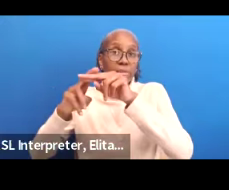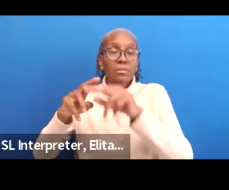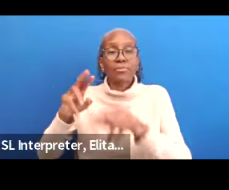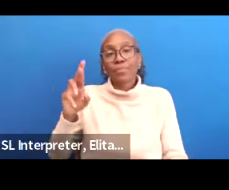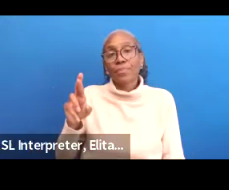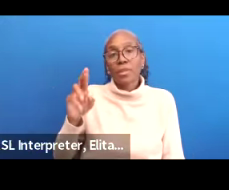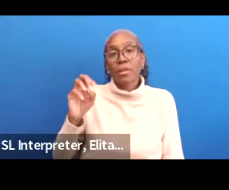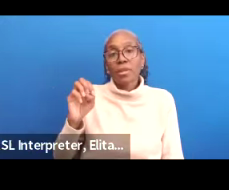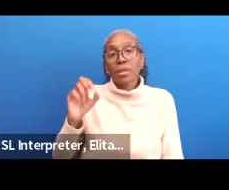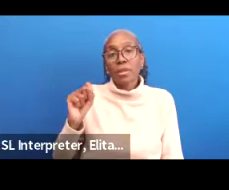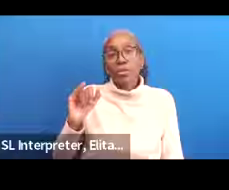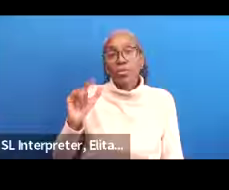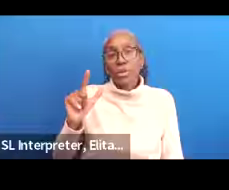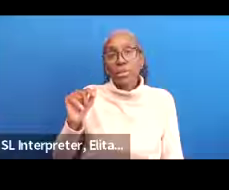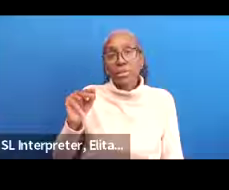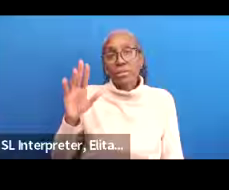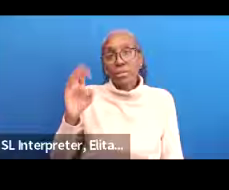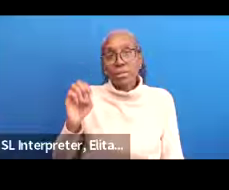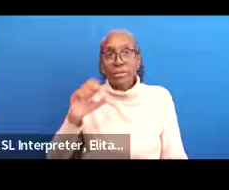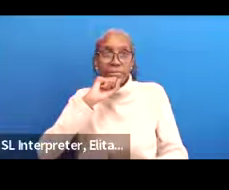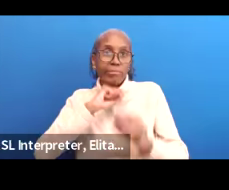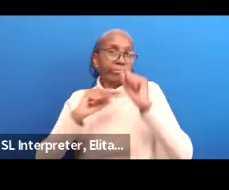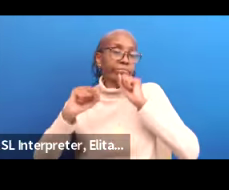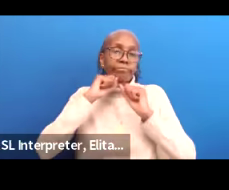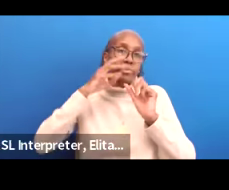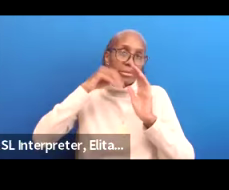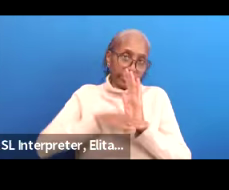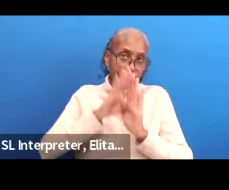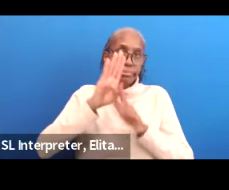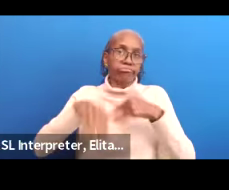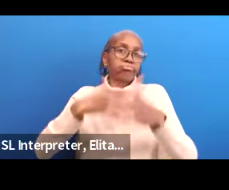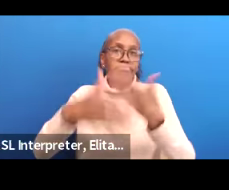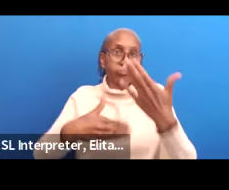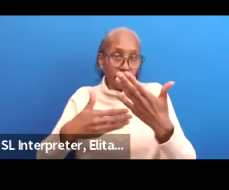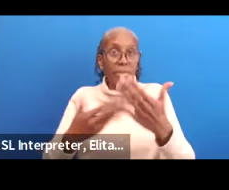resilience and improve health and happiness.